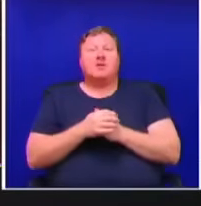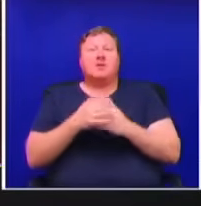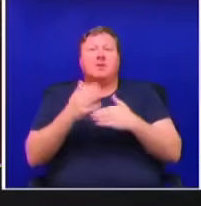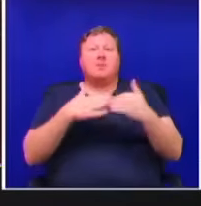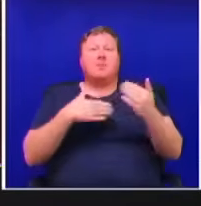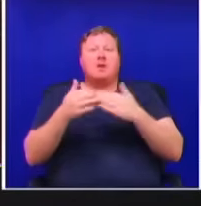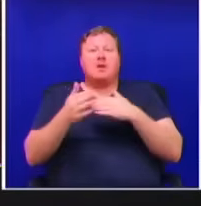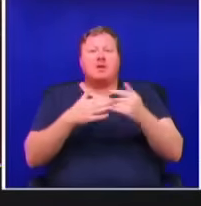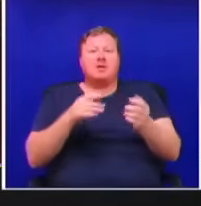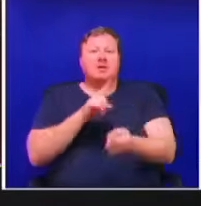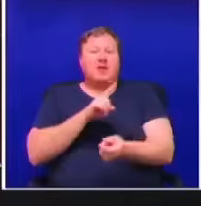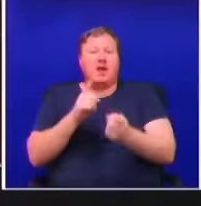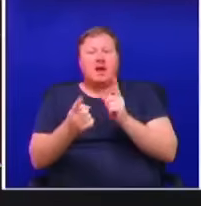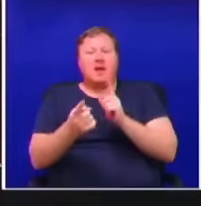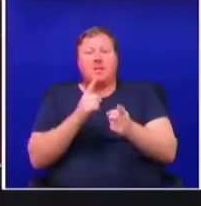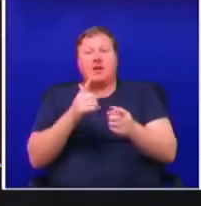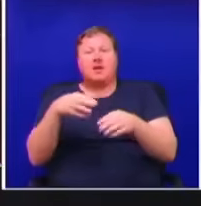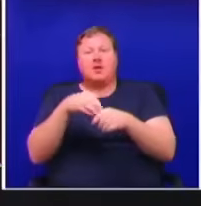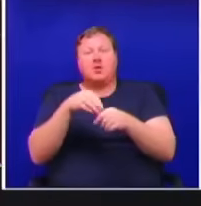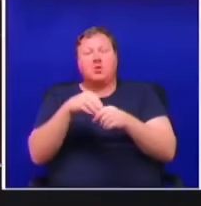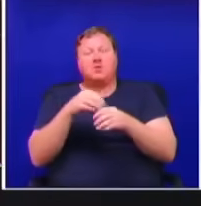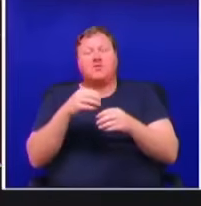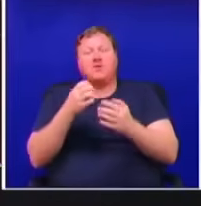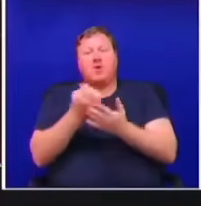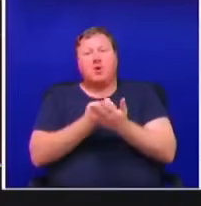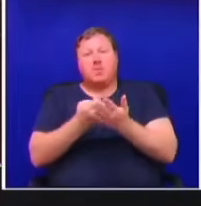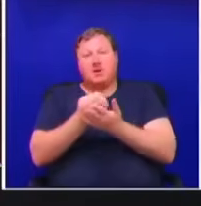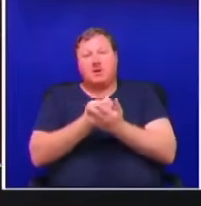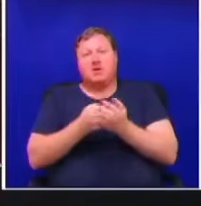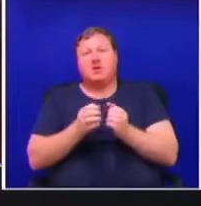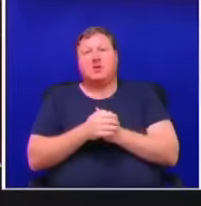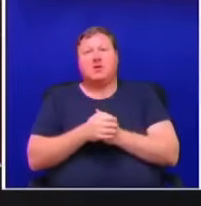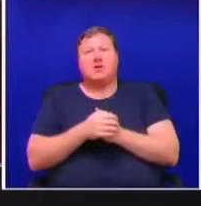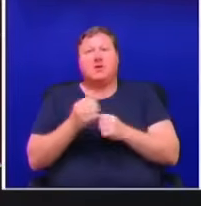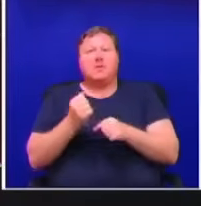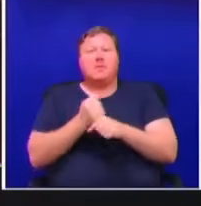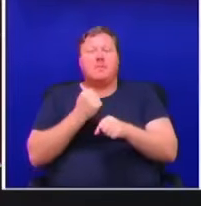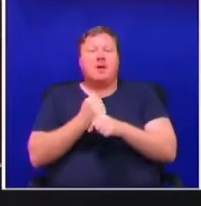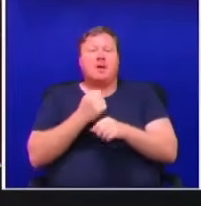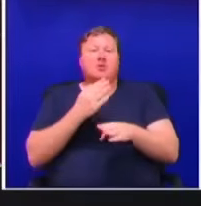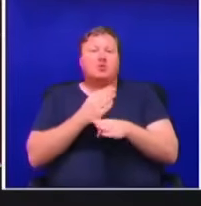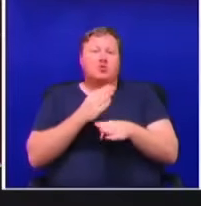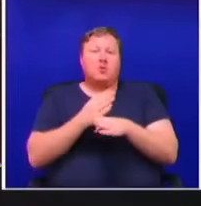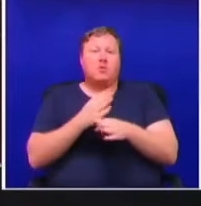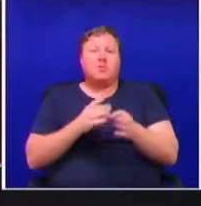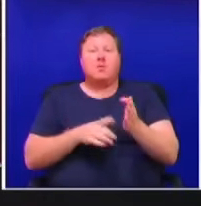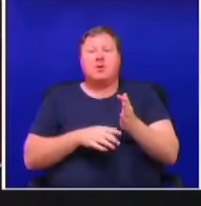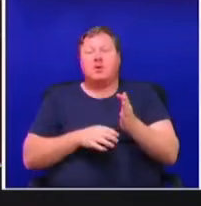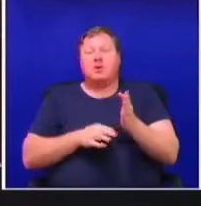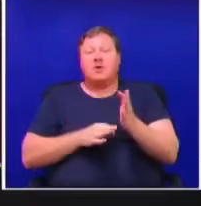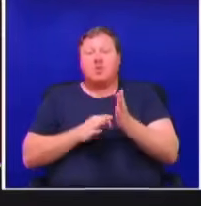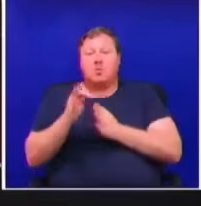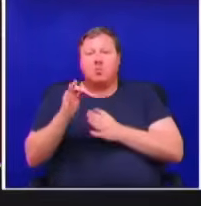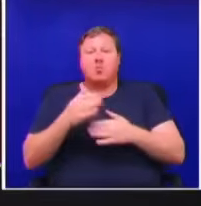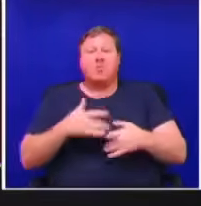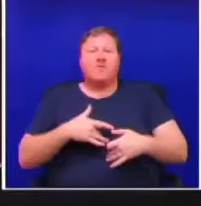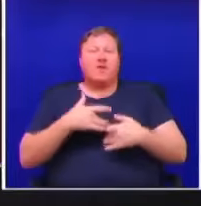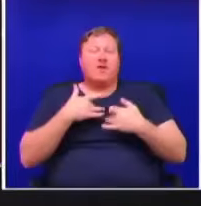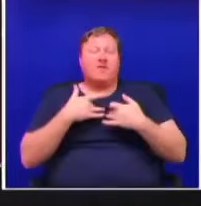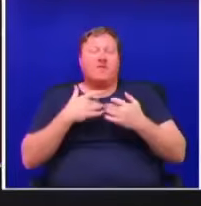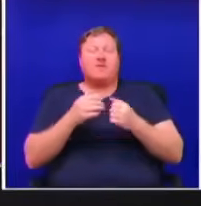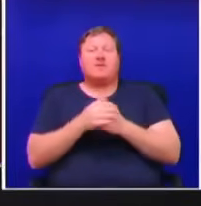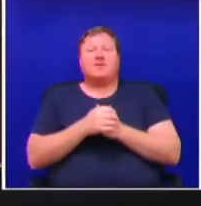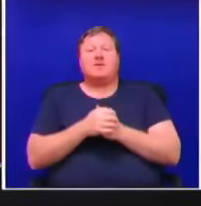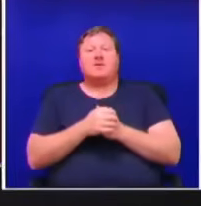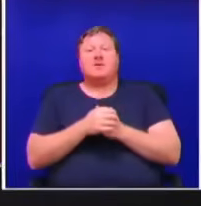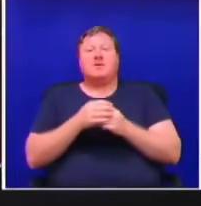dynamic, inclusive economy that will create jobs and improve livelihoods, tackling crime